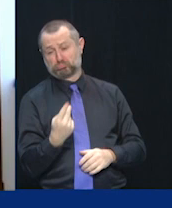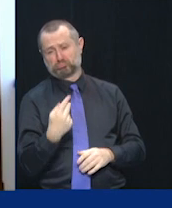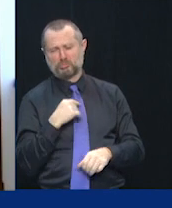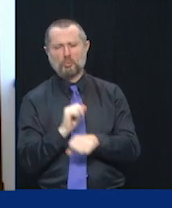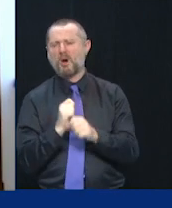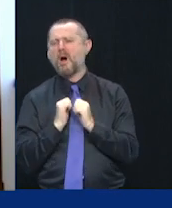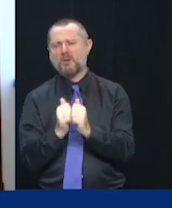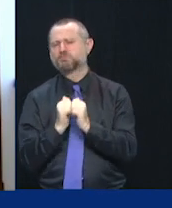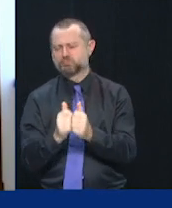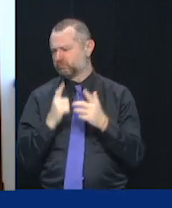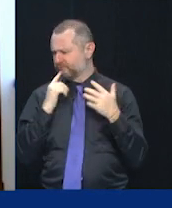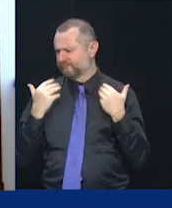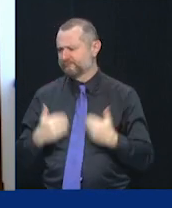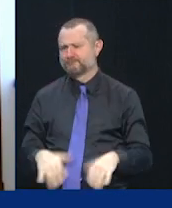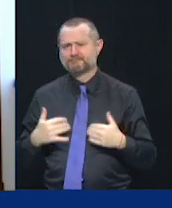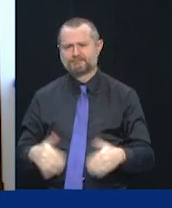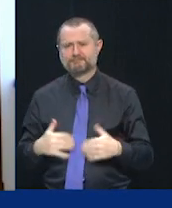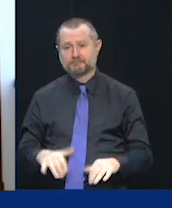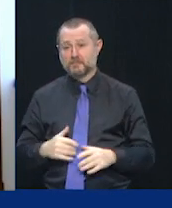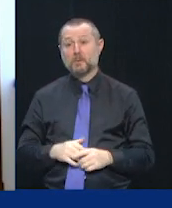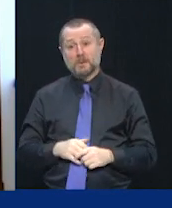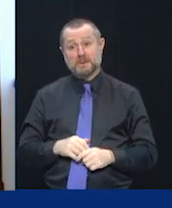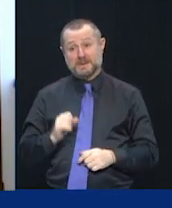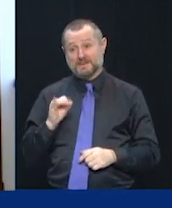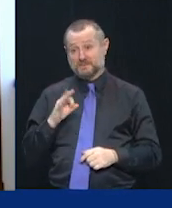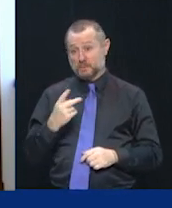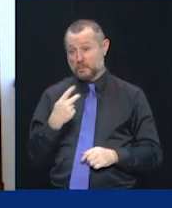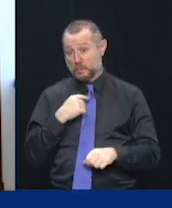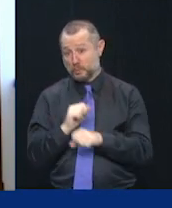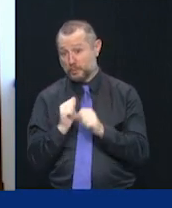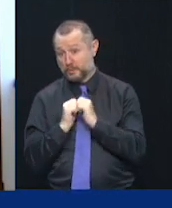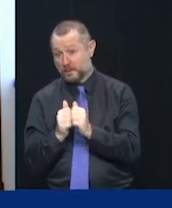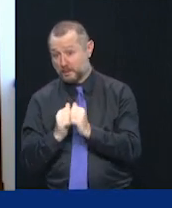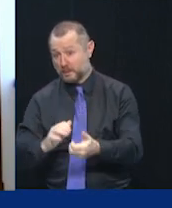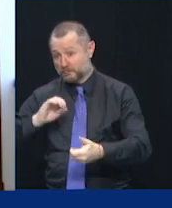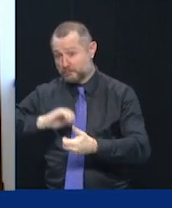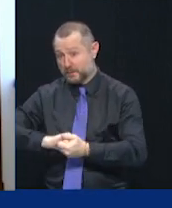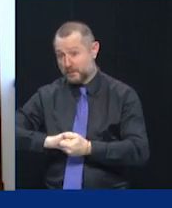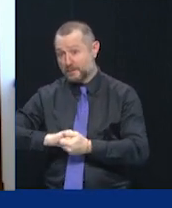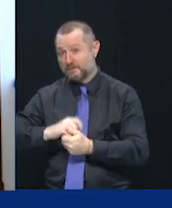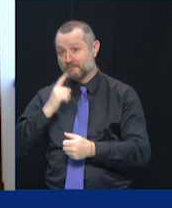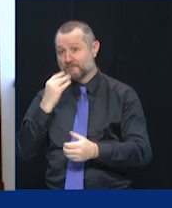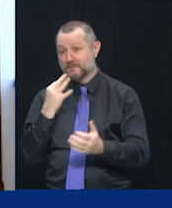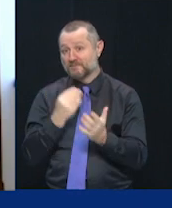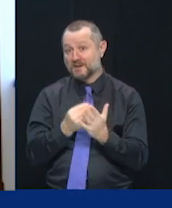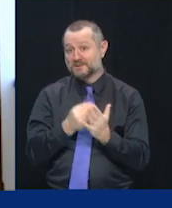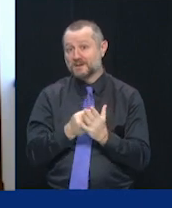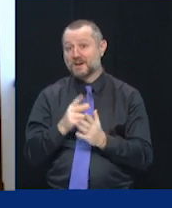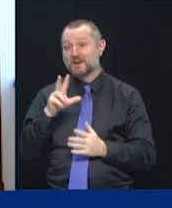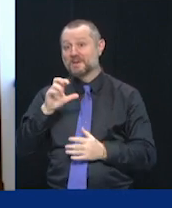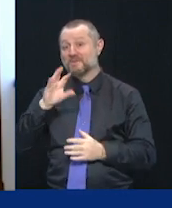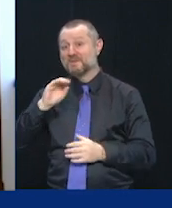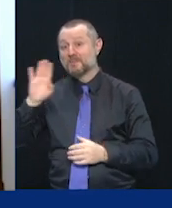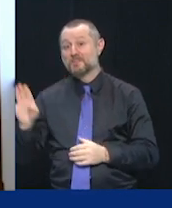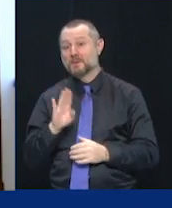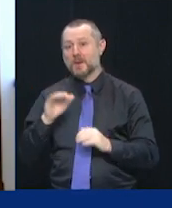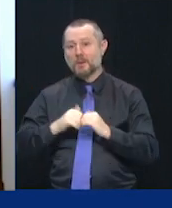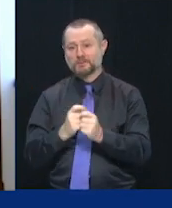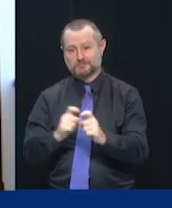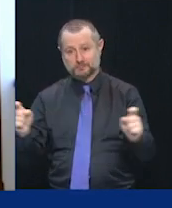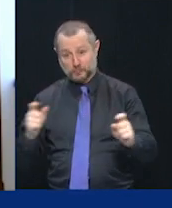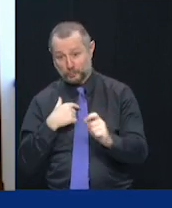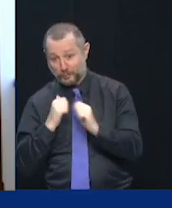if our delegations lock arms on this appropriation, on the $350 billion and how it's distributed, and if they